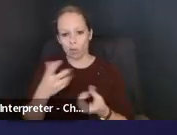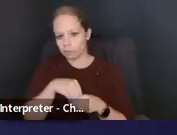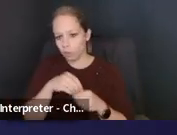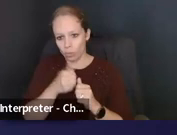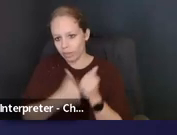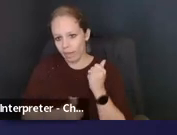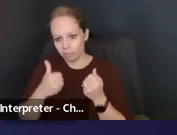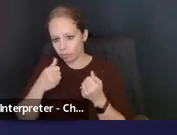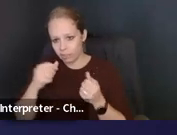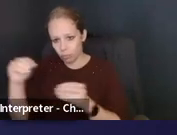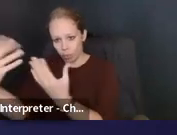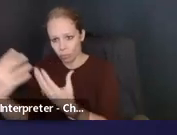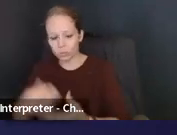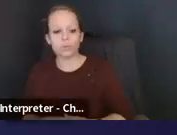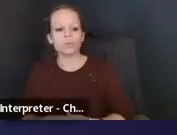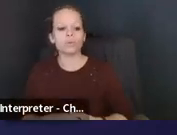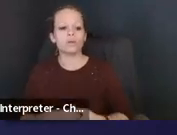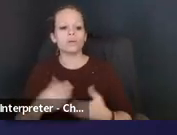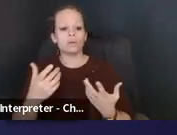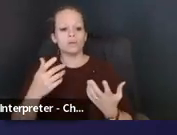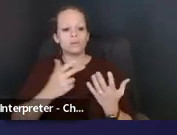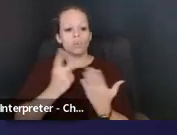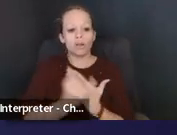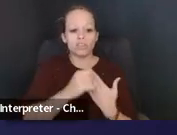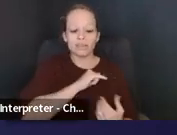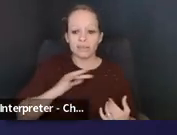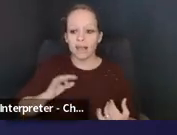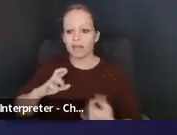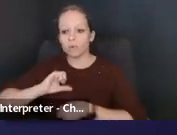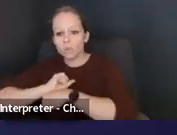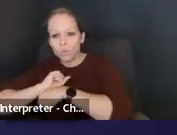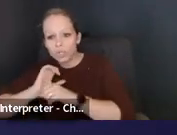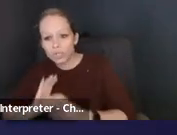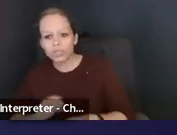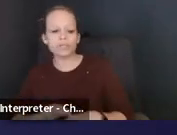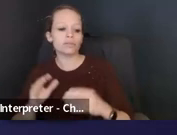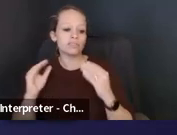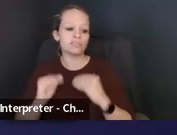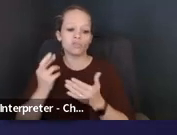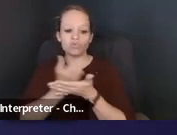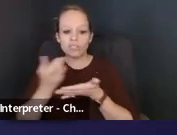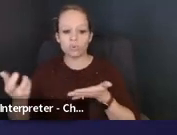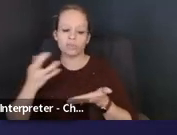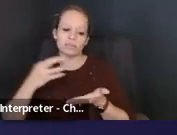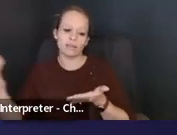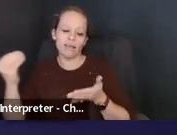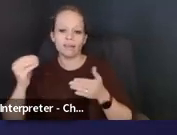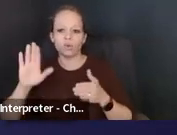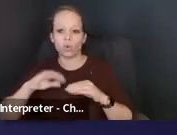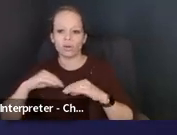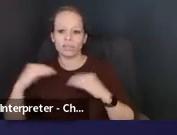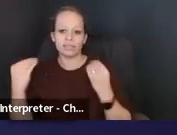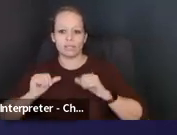do, a section on project staff or personnel, another on the resources and the capacity of